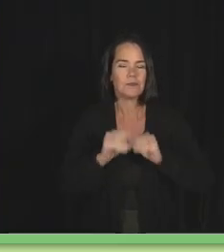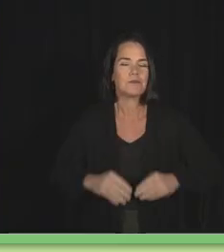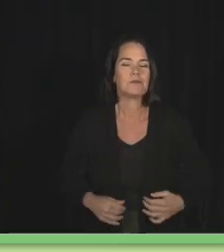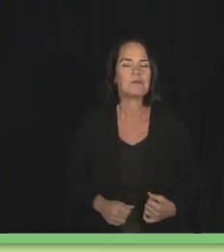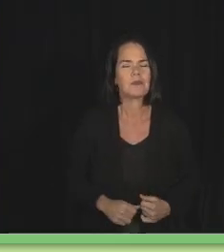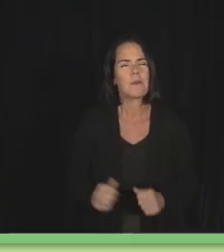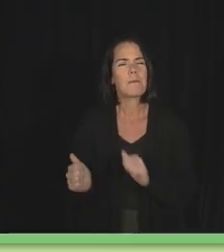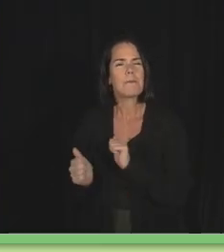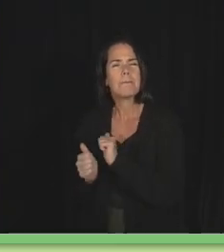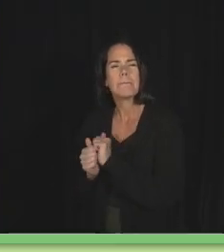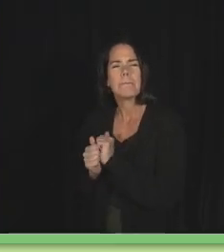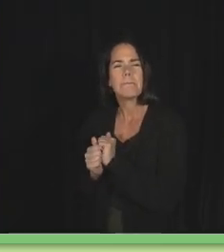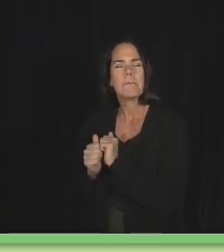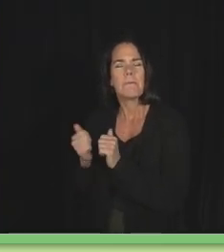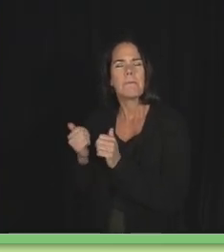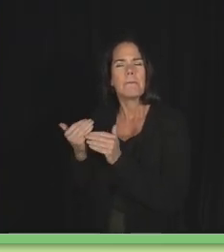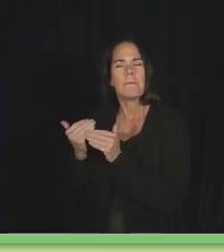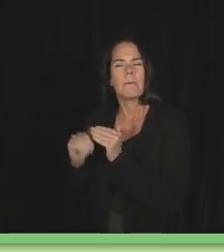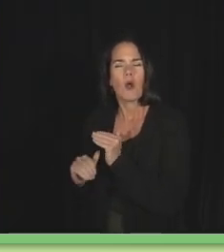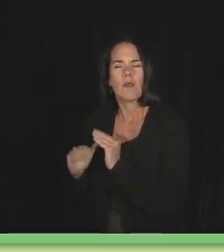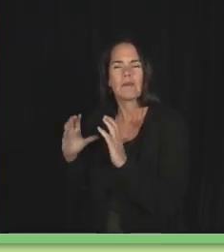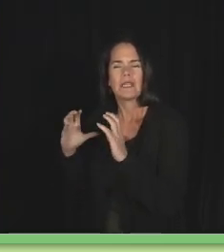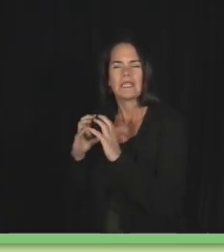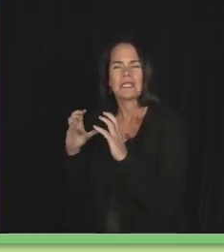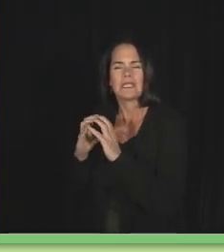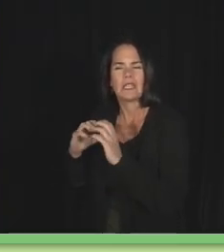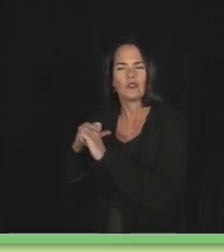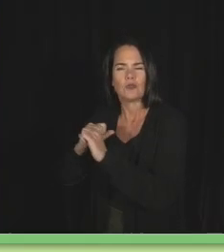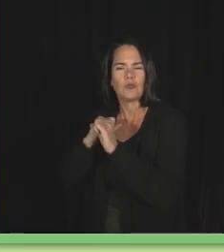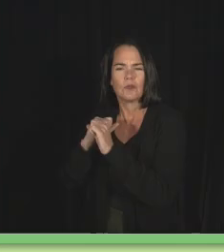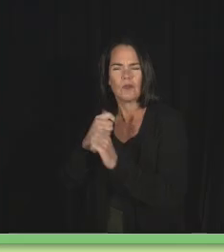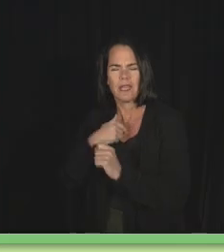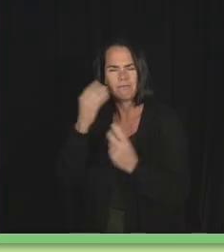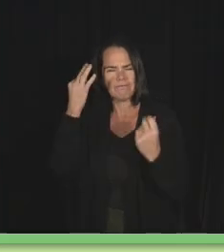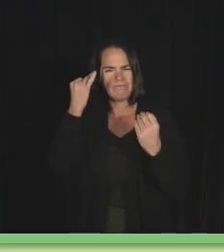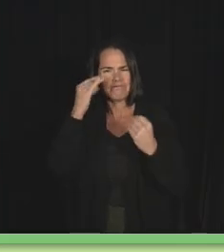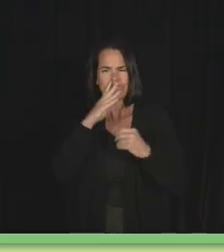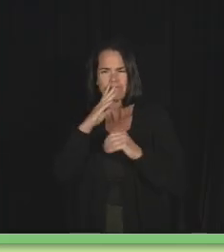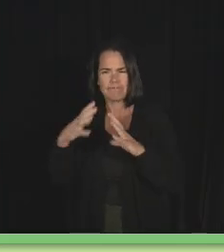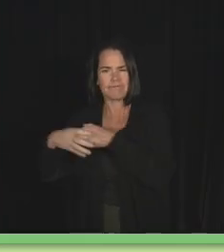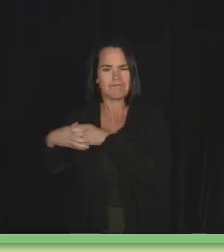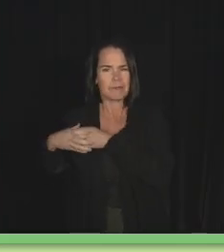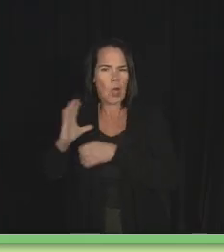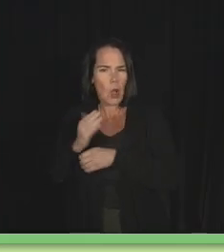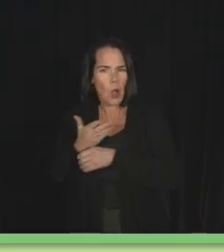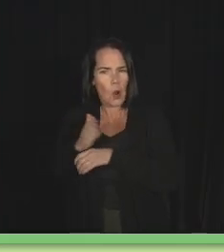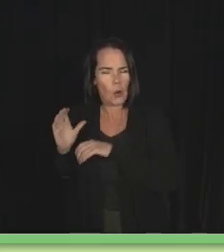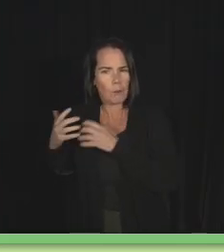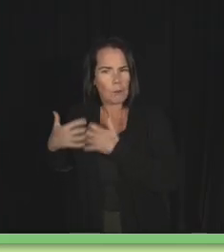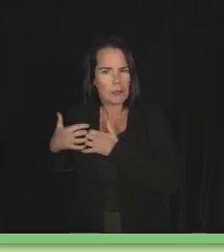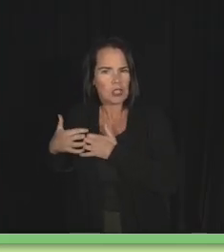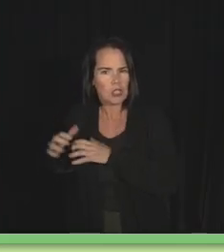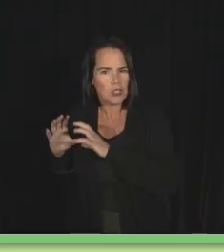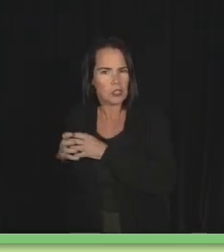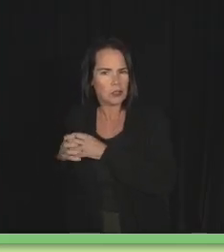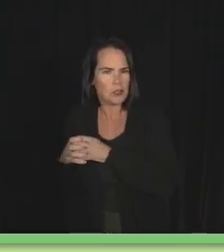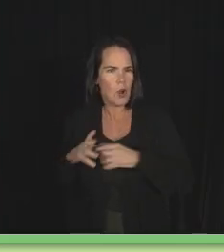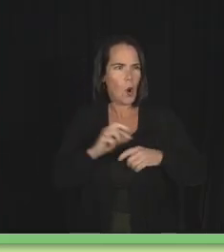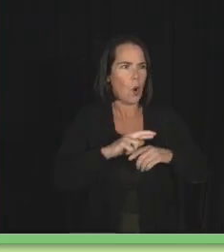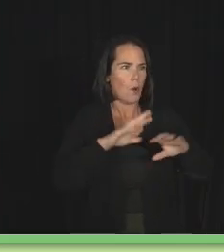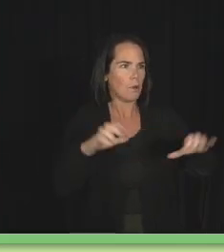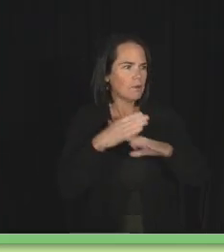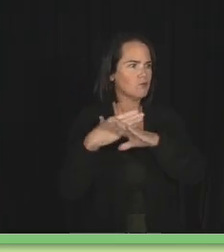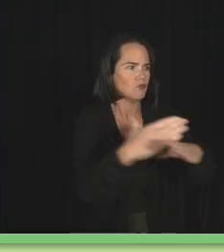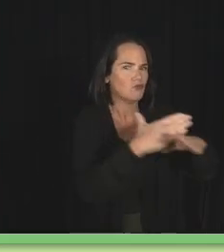container security, we had to choose between isolation through virtual machines or performance through